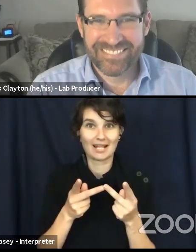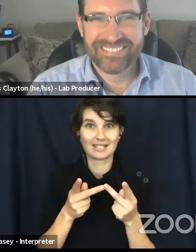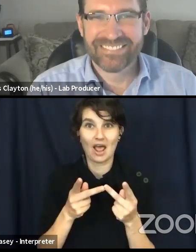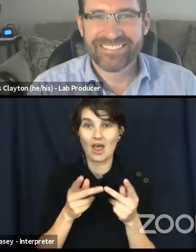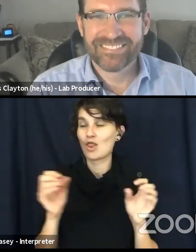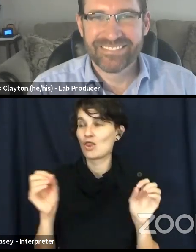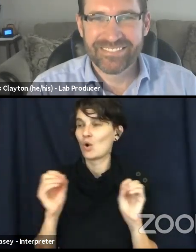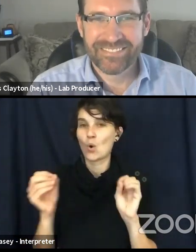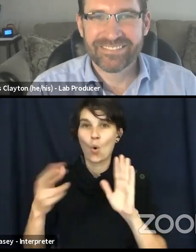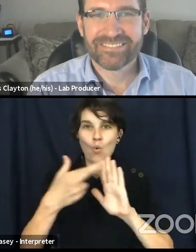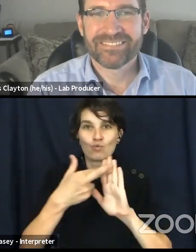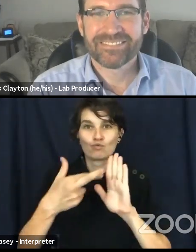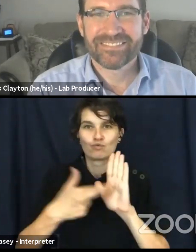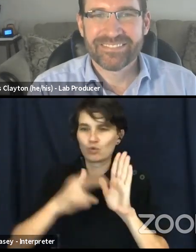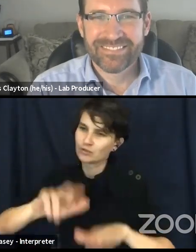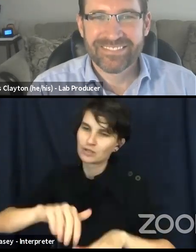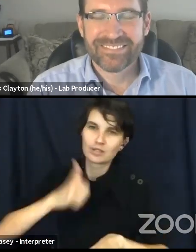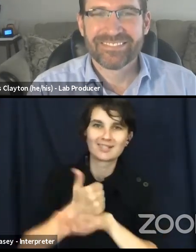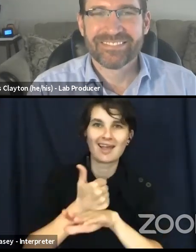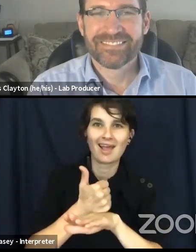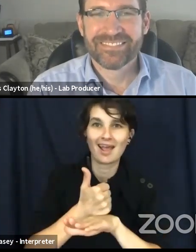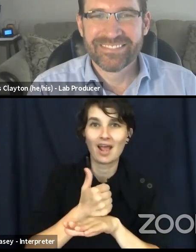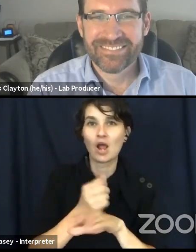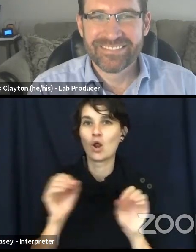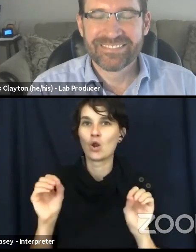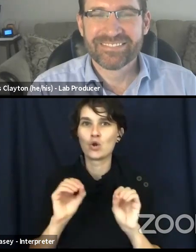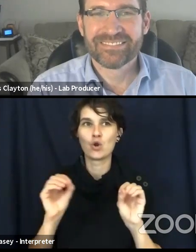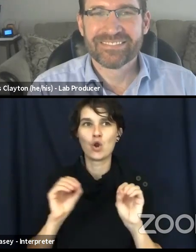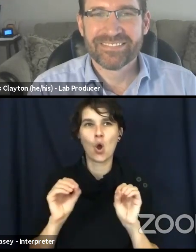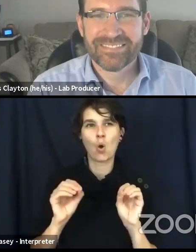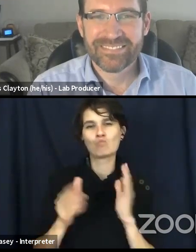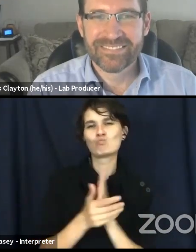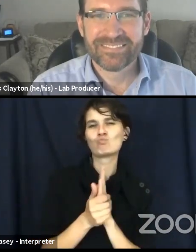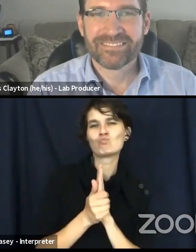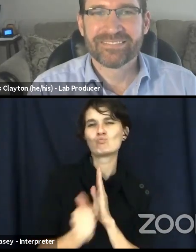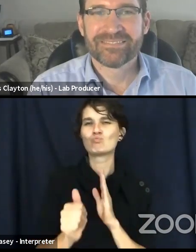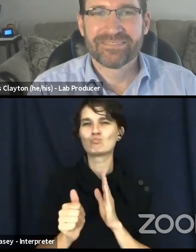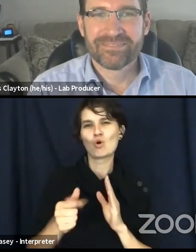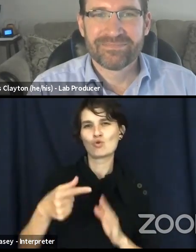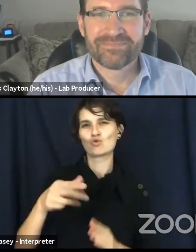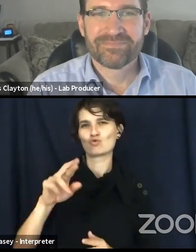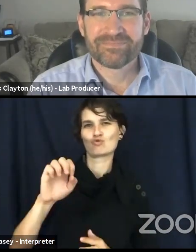been set. I feel free here and